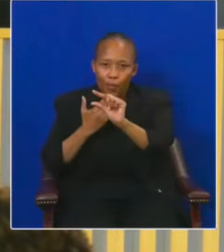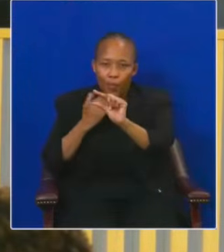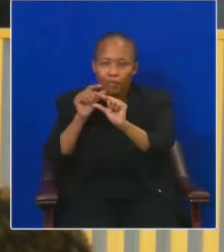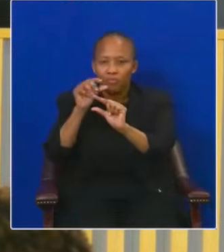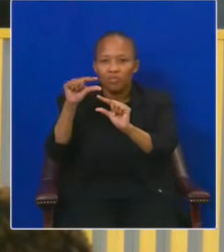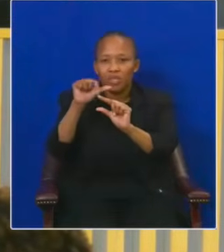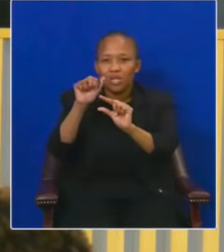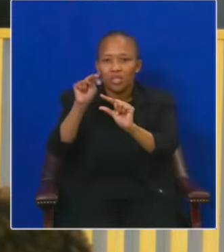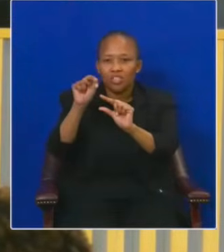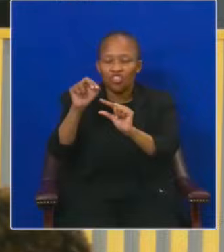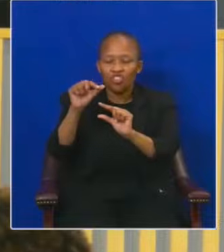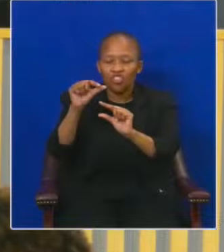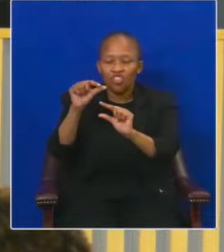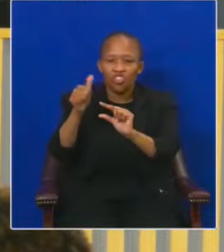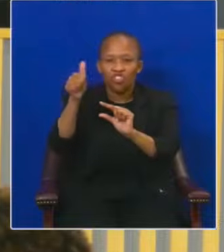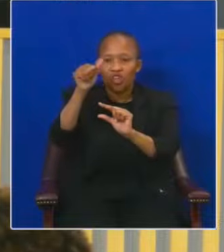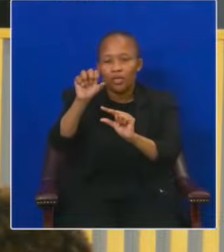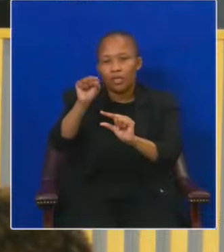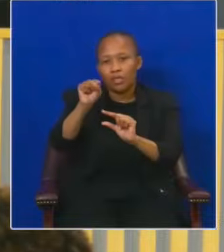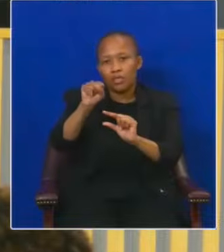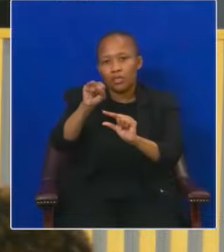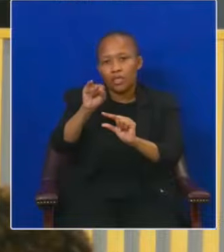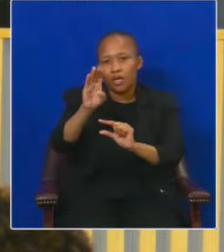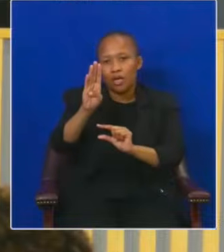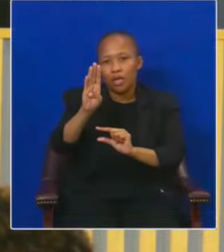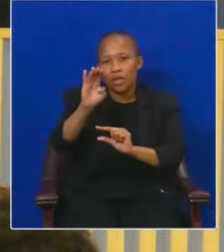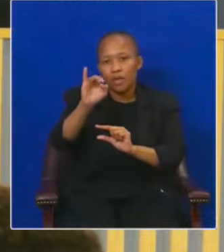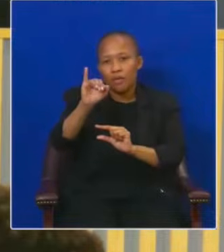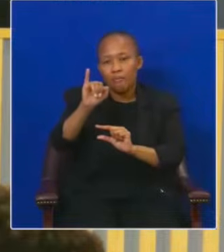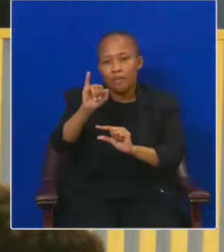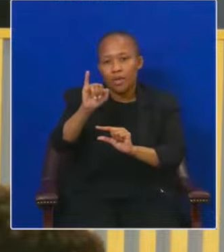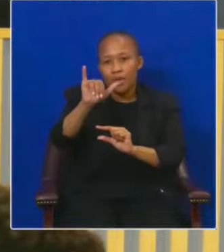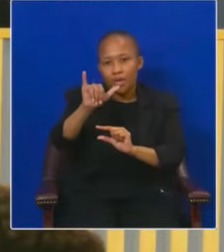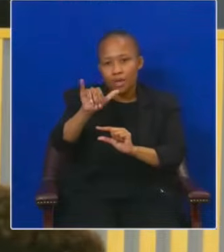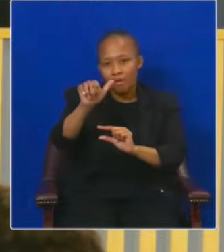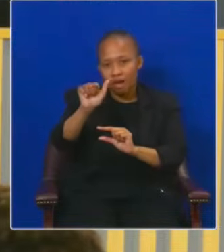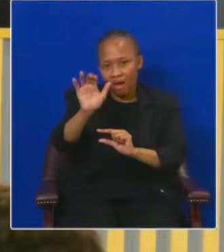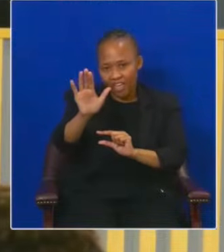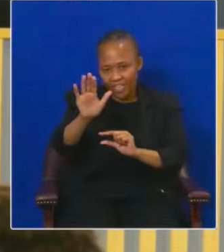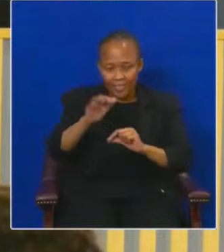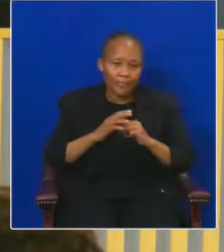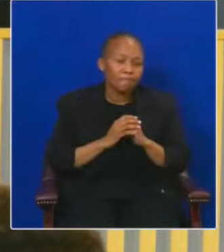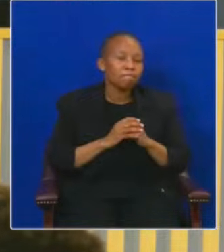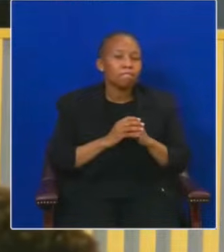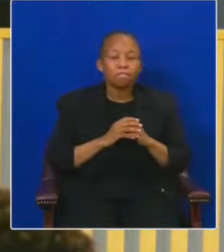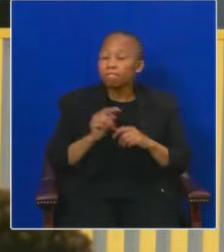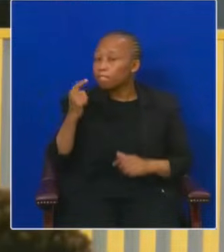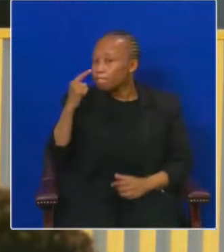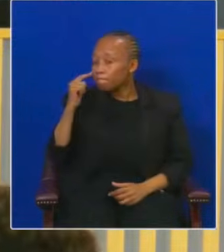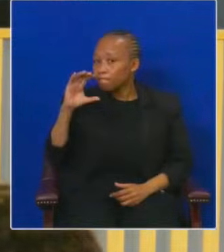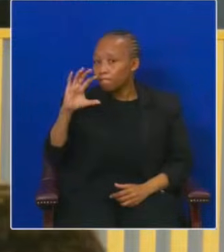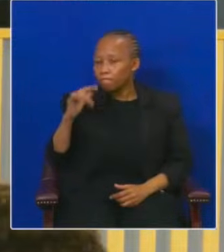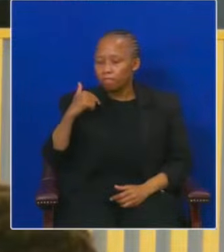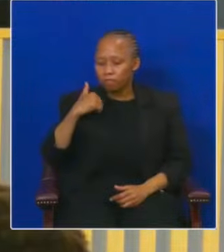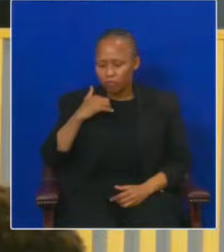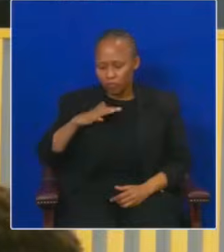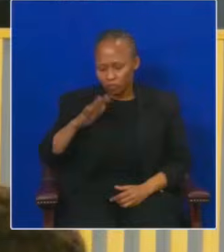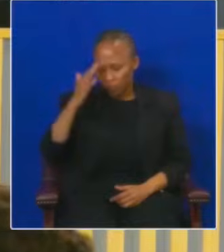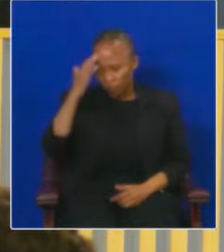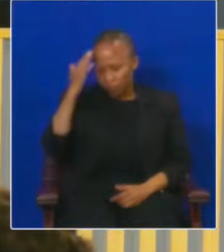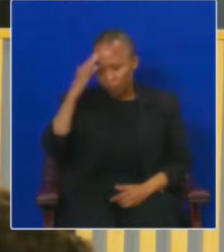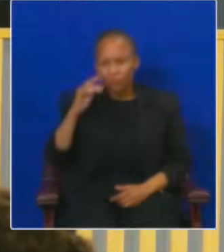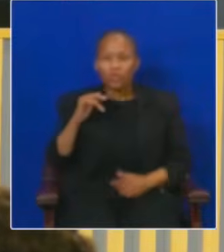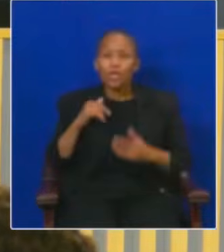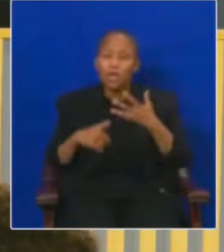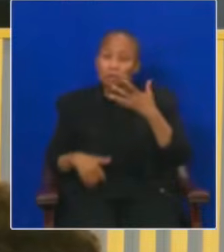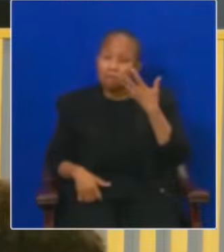Thank you, Commissioner. Witness C, did Mr. Matlala say why he was giving you